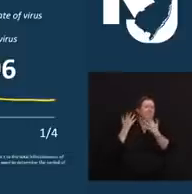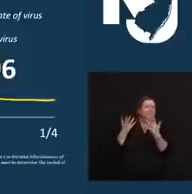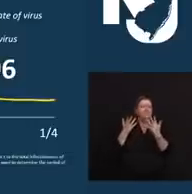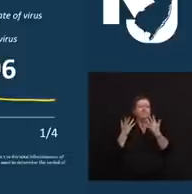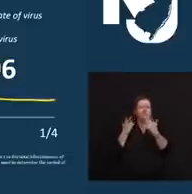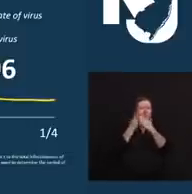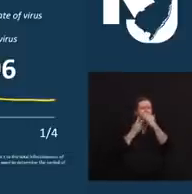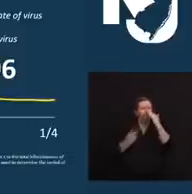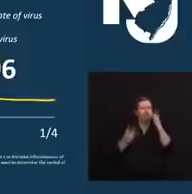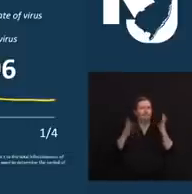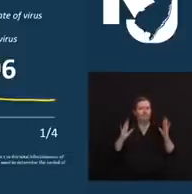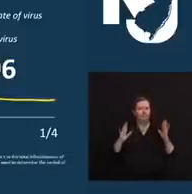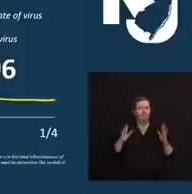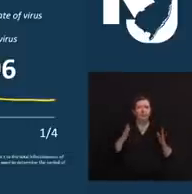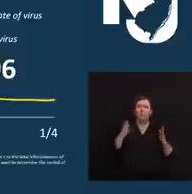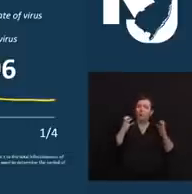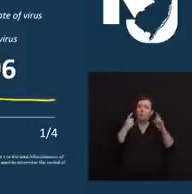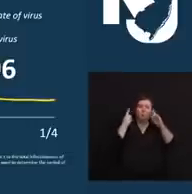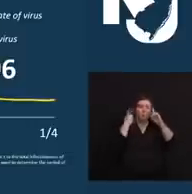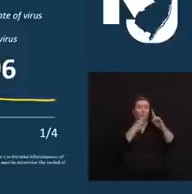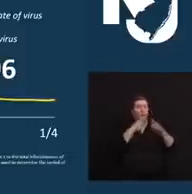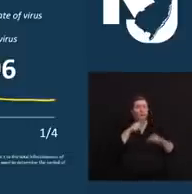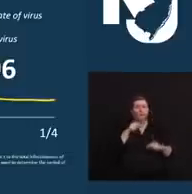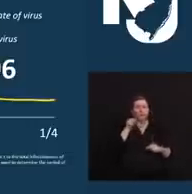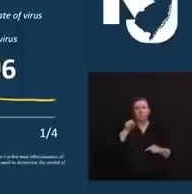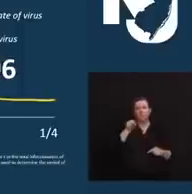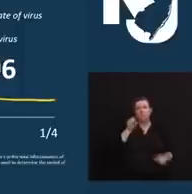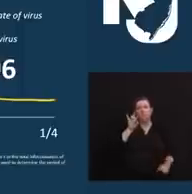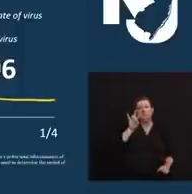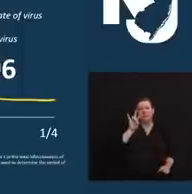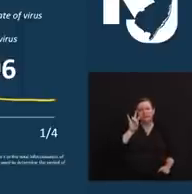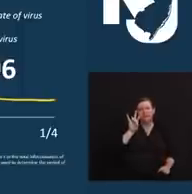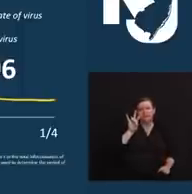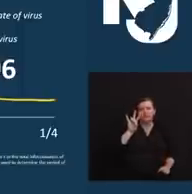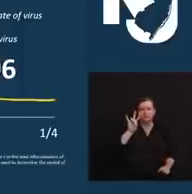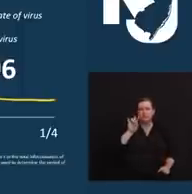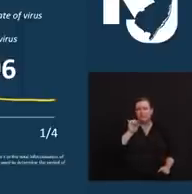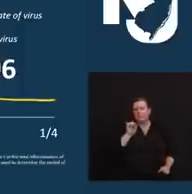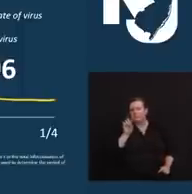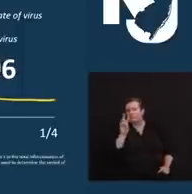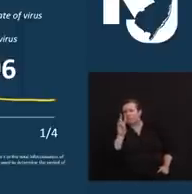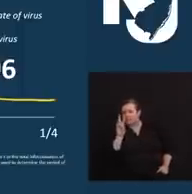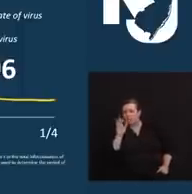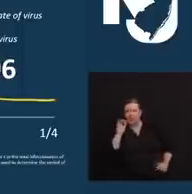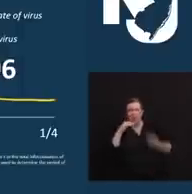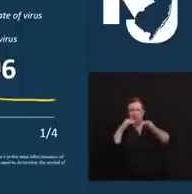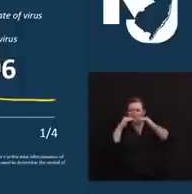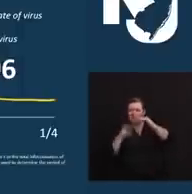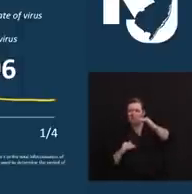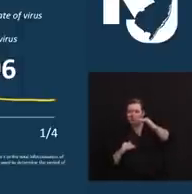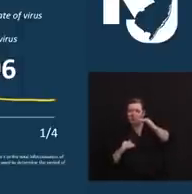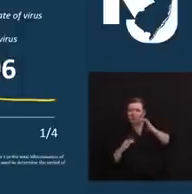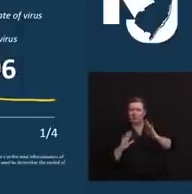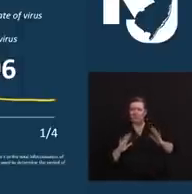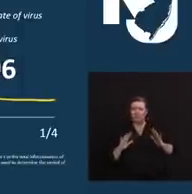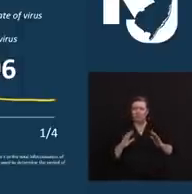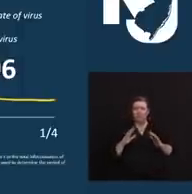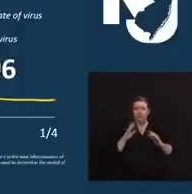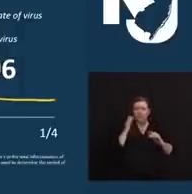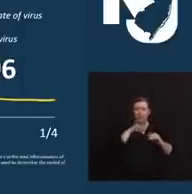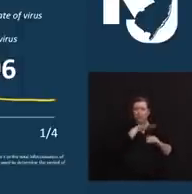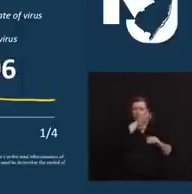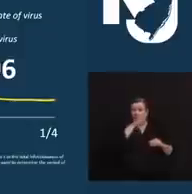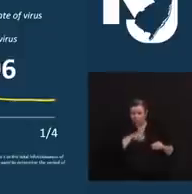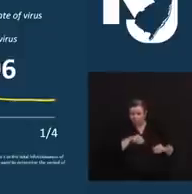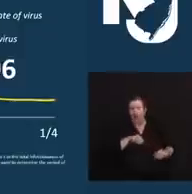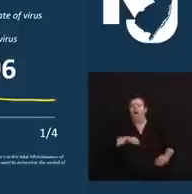to the point, I think, 7.0 or 0.69 or 0.71, I can't remember which, the all-time low. We need to see that neighborhood again before we can